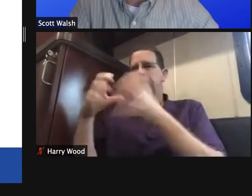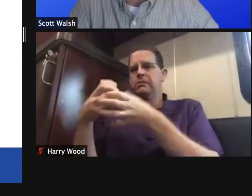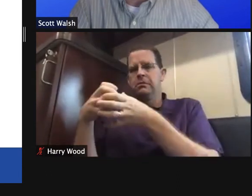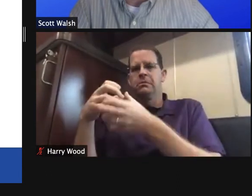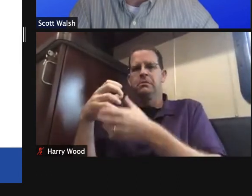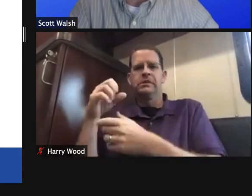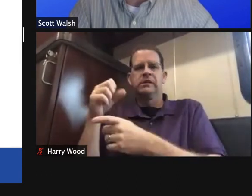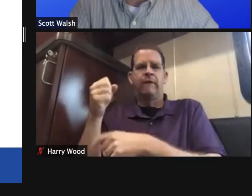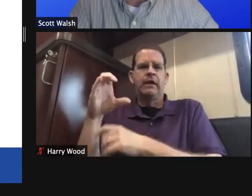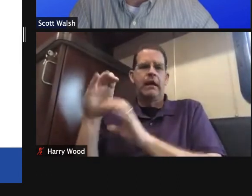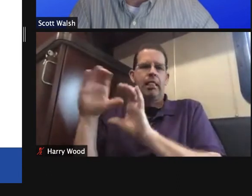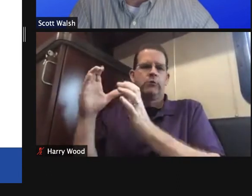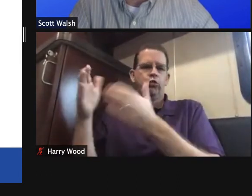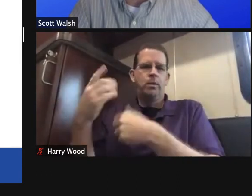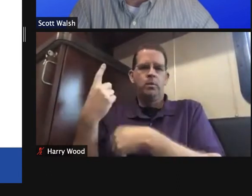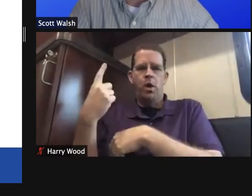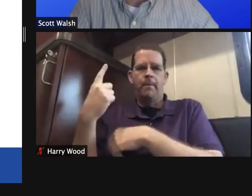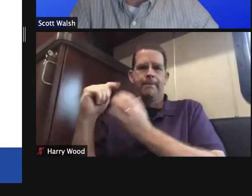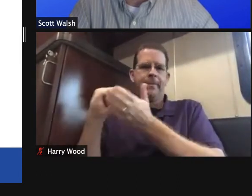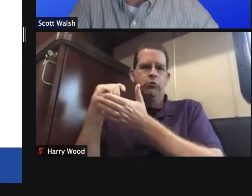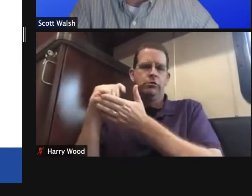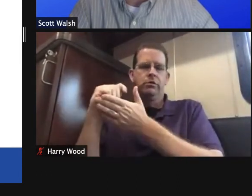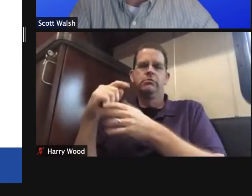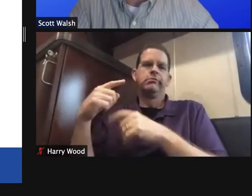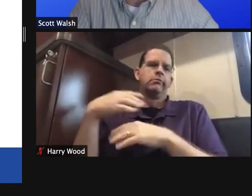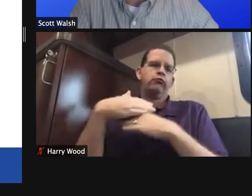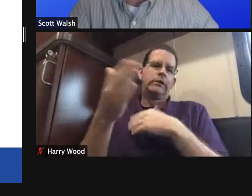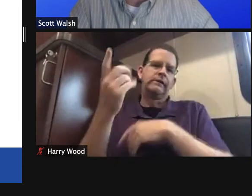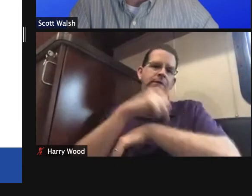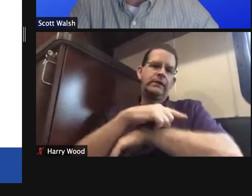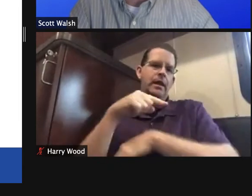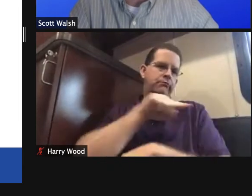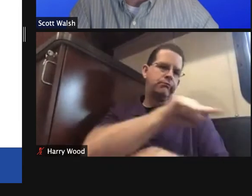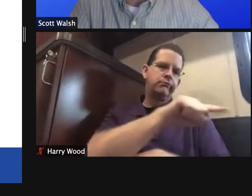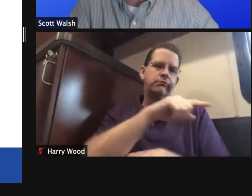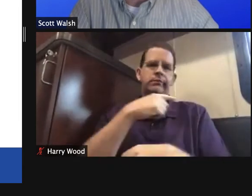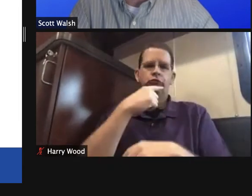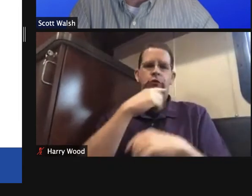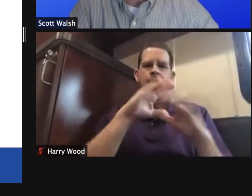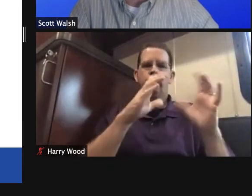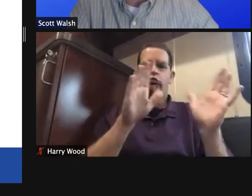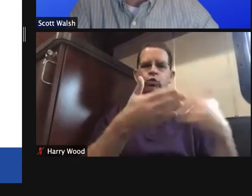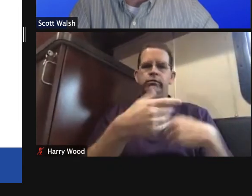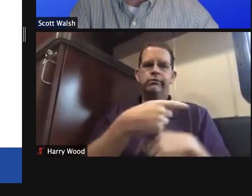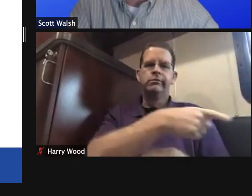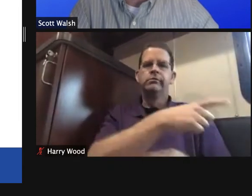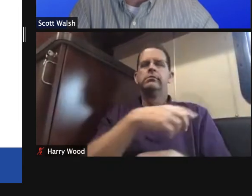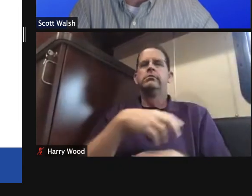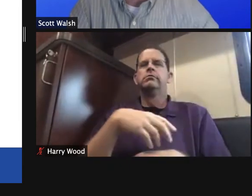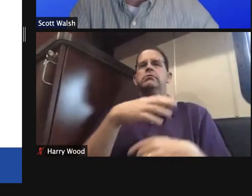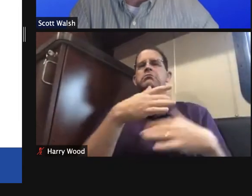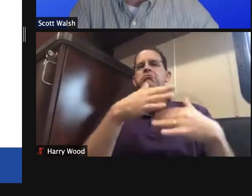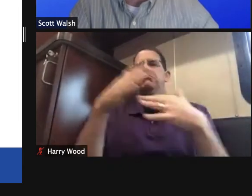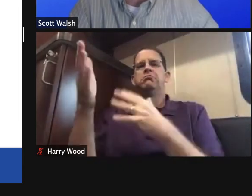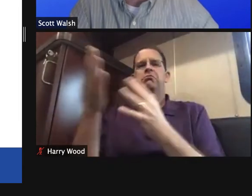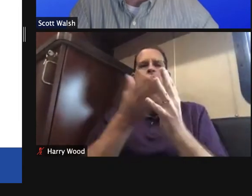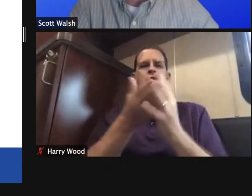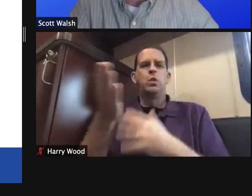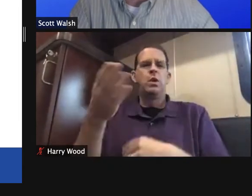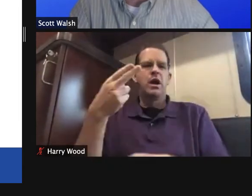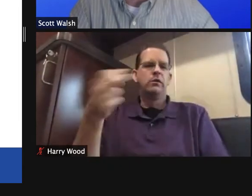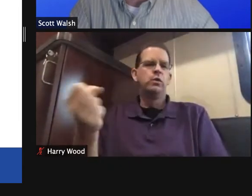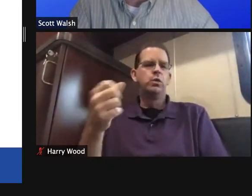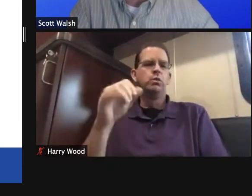students, but pretty much the same education, self-contained classroom for a period a day. Um, and the rest of the day just in the,